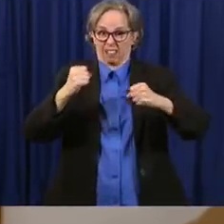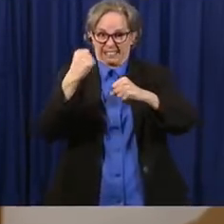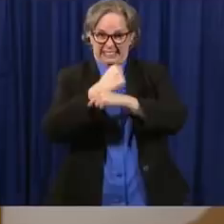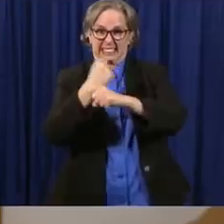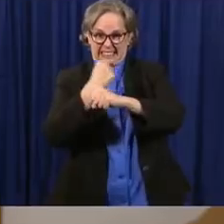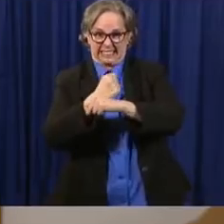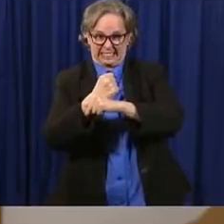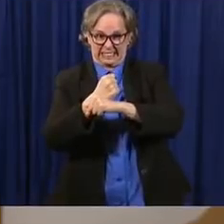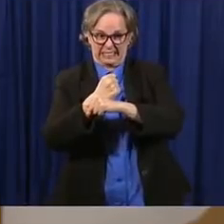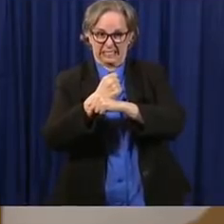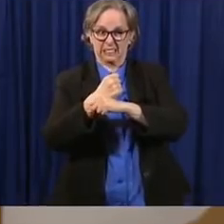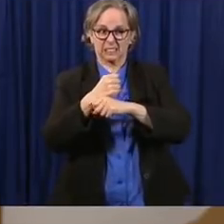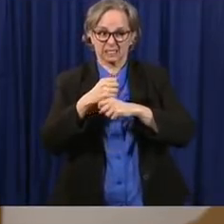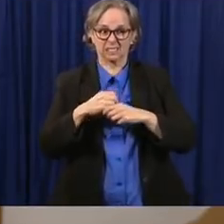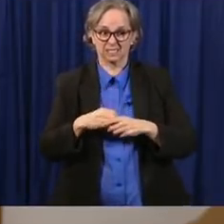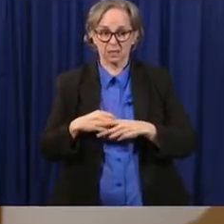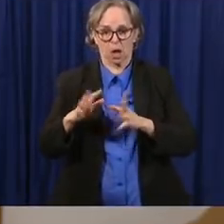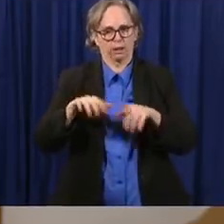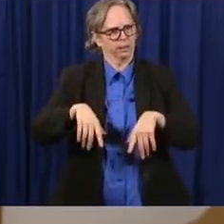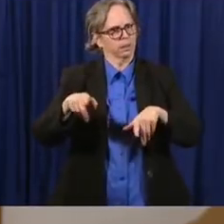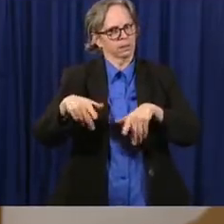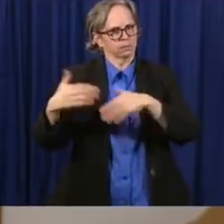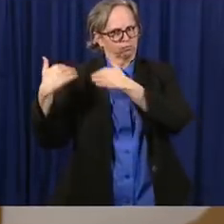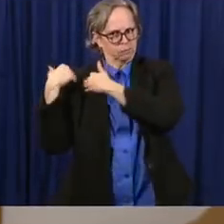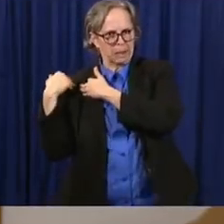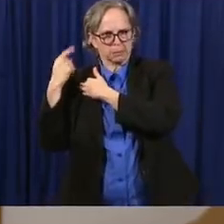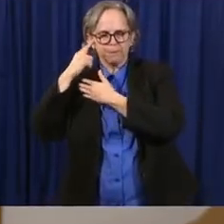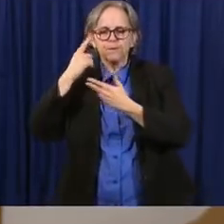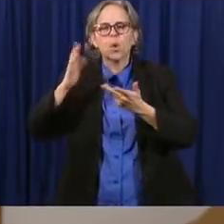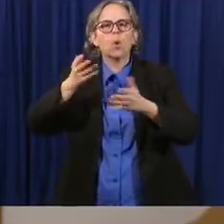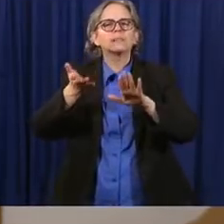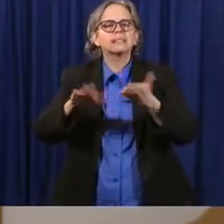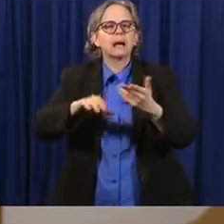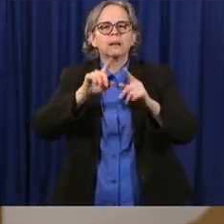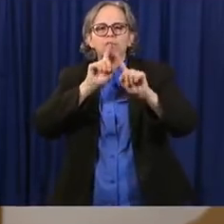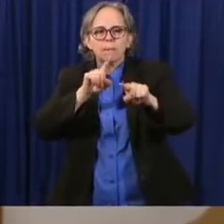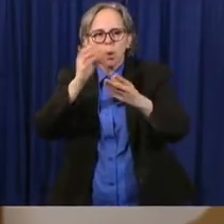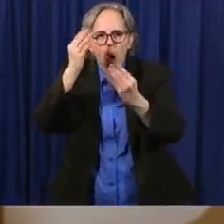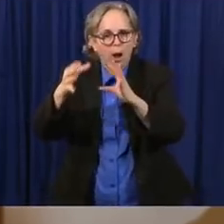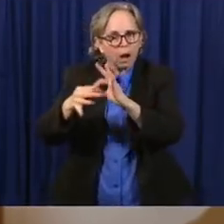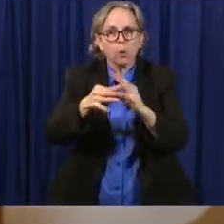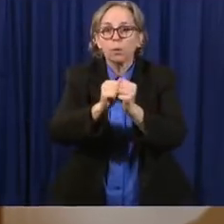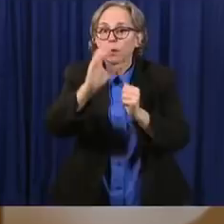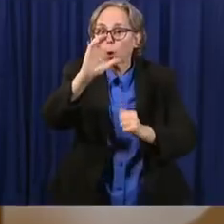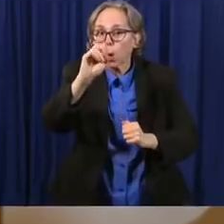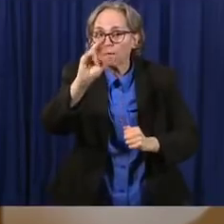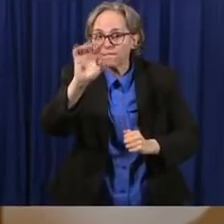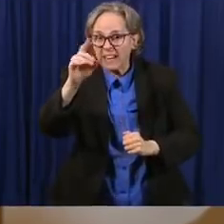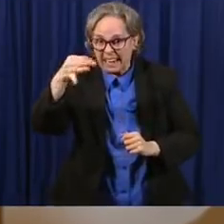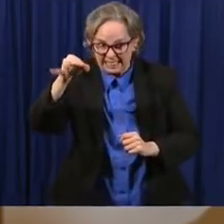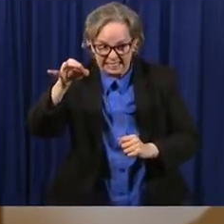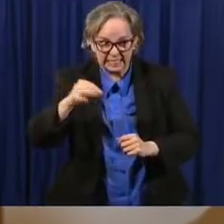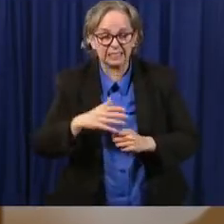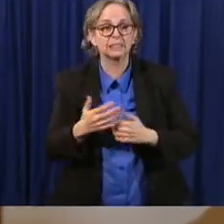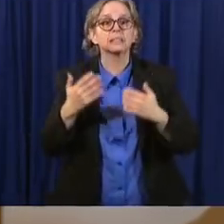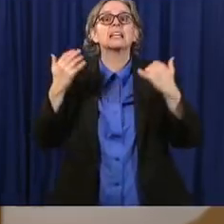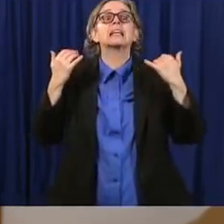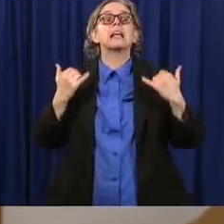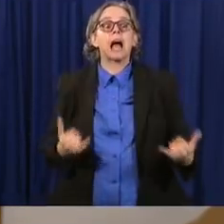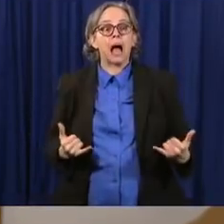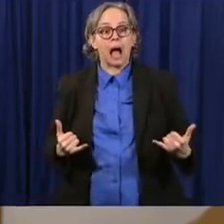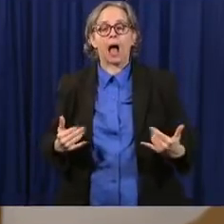for COVID-19, it's my understanding, is now reporting probable deaths in those numbers.